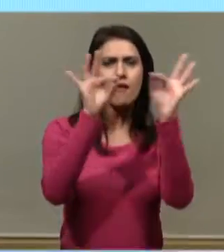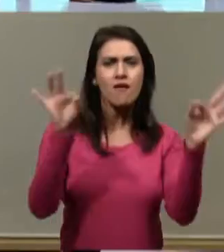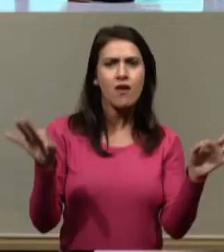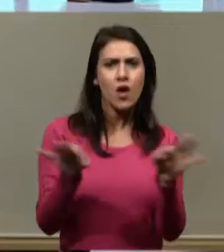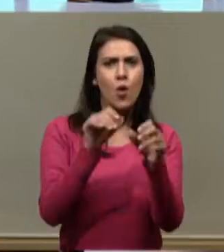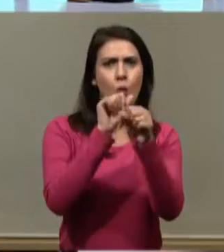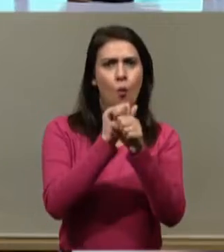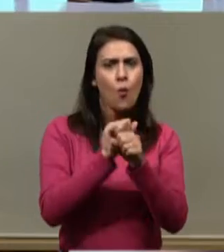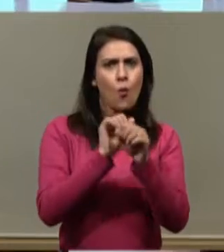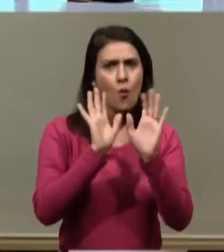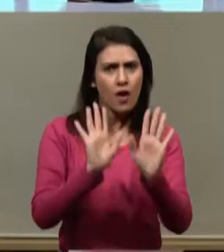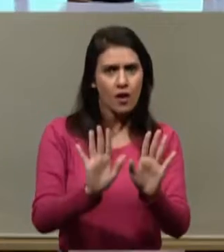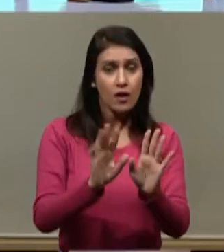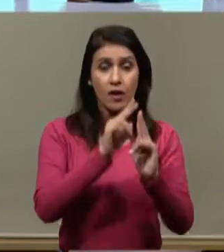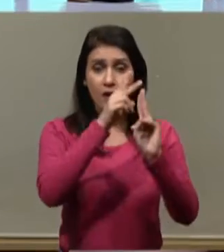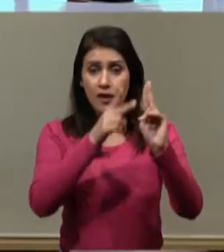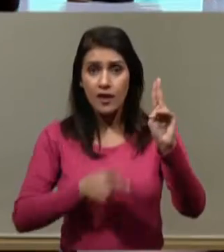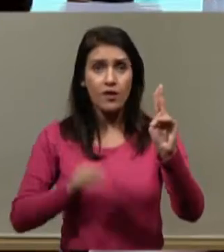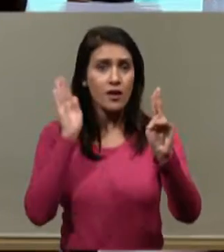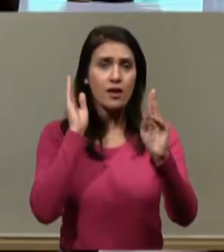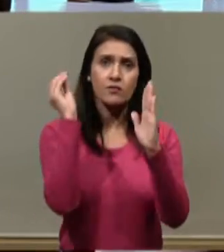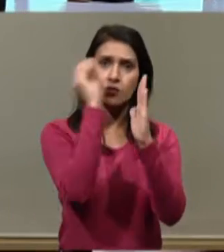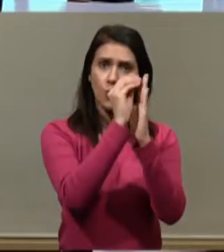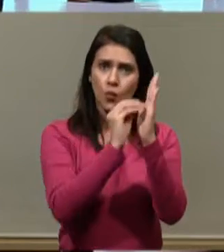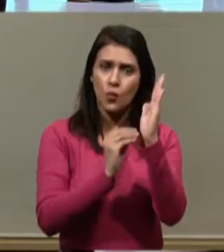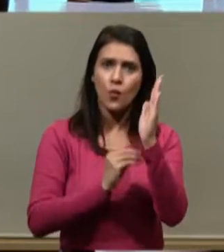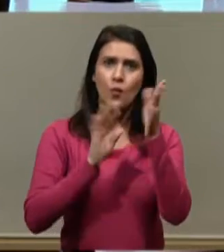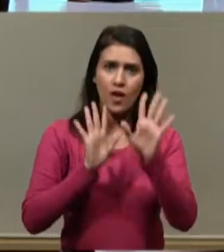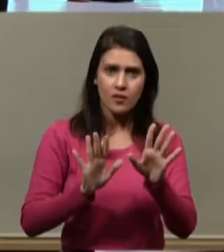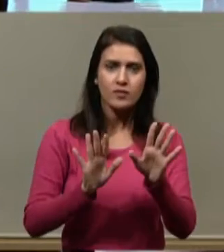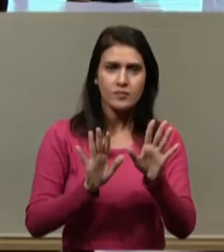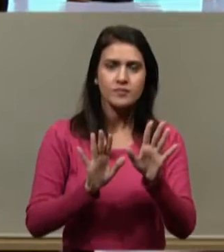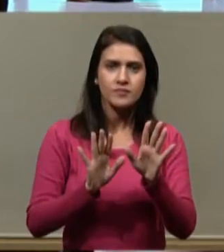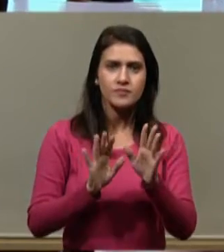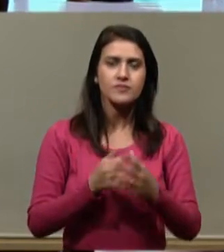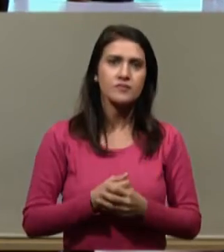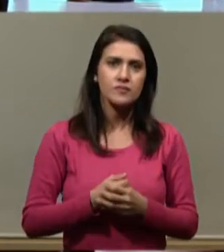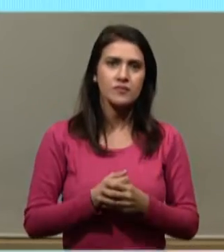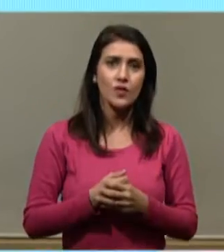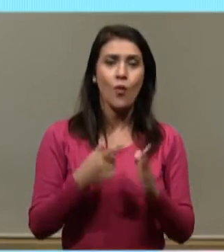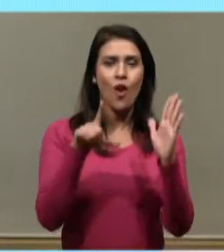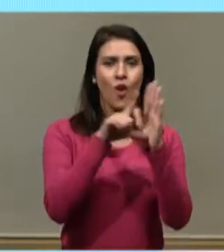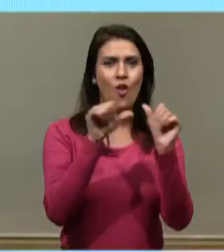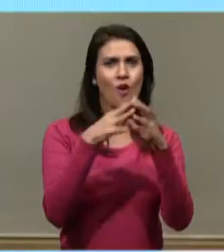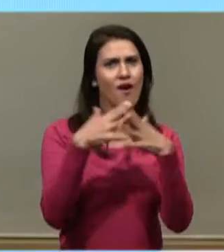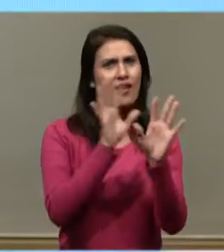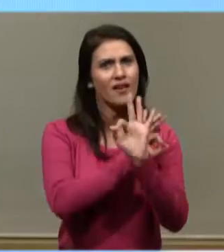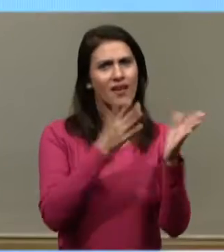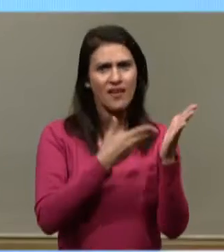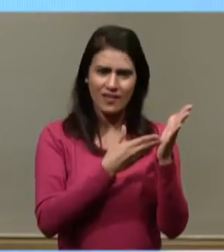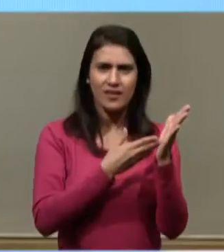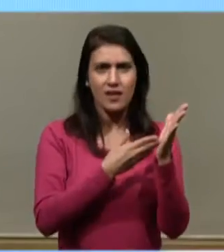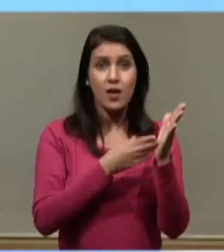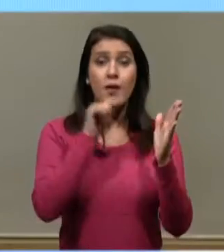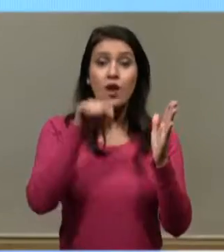a lot of the details within the framework need to be acted upon. As Nipun said that the law was there, the framework is laid